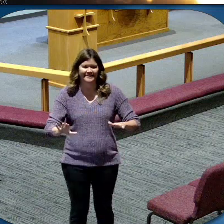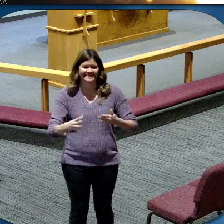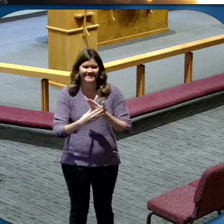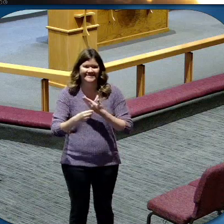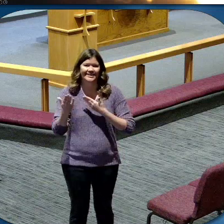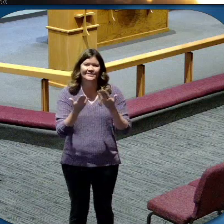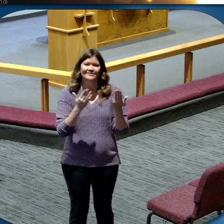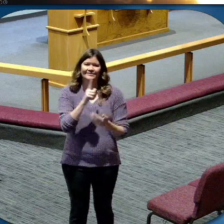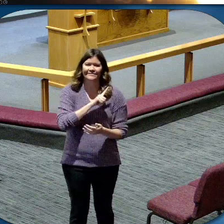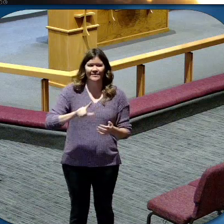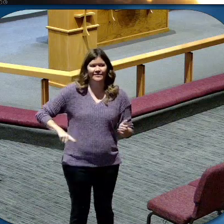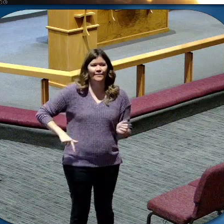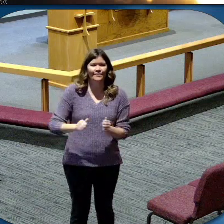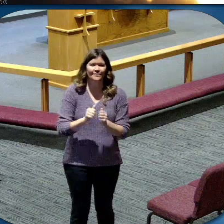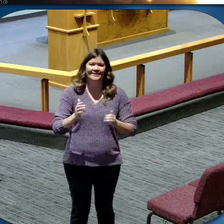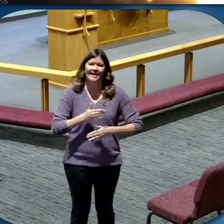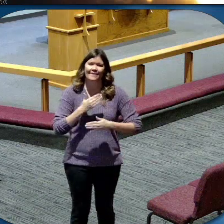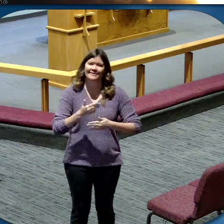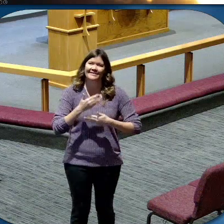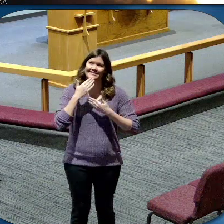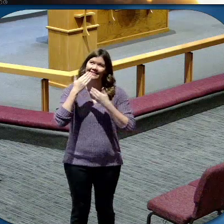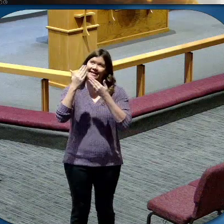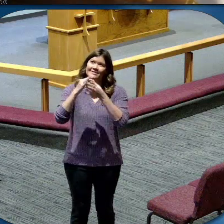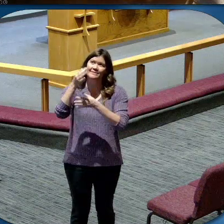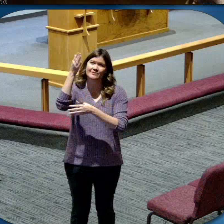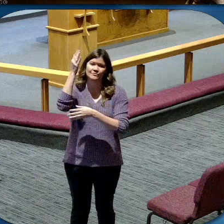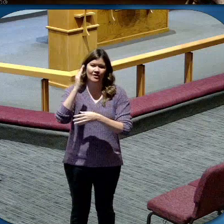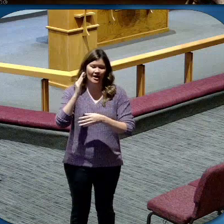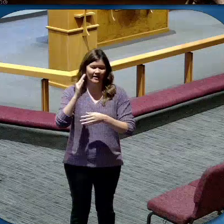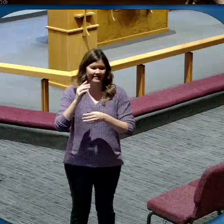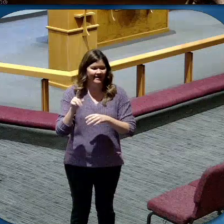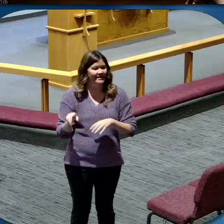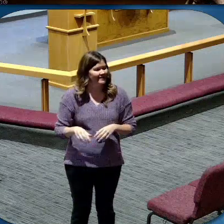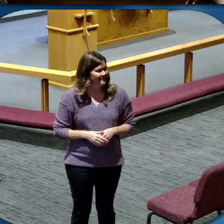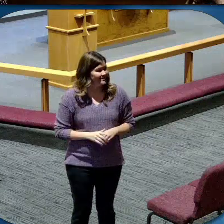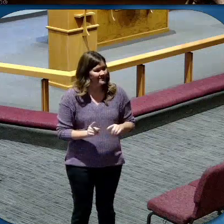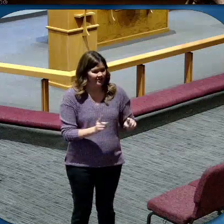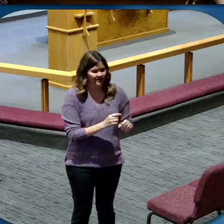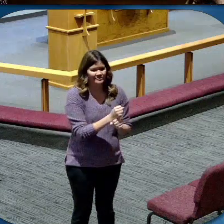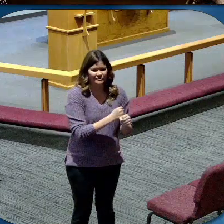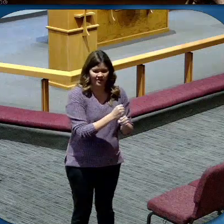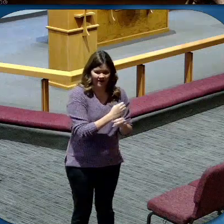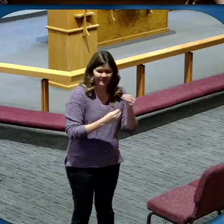Lord with gladness. Thanks be to God. Grab some coffee and donuts next door.